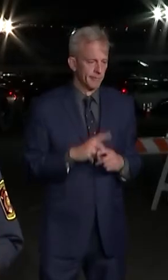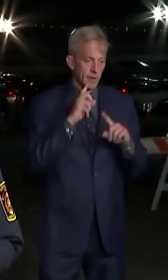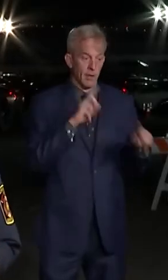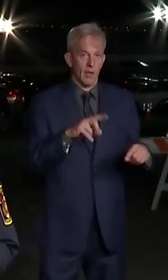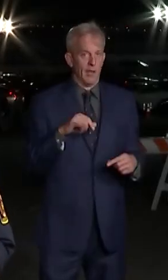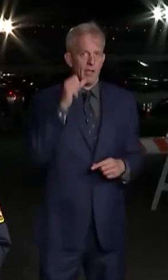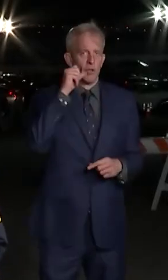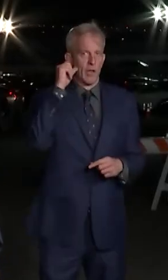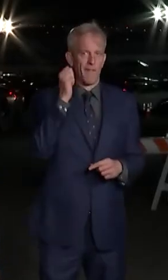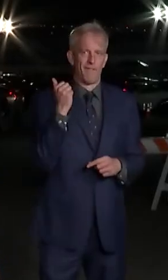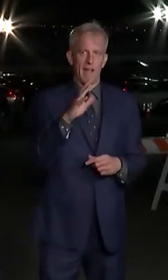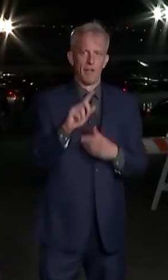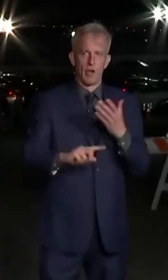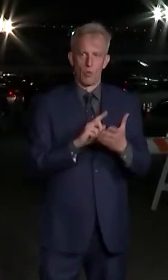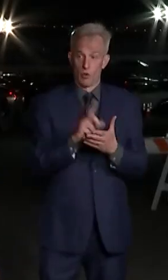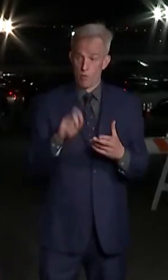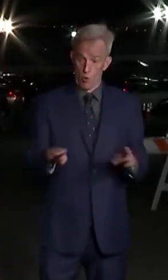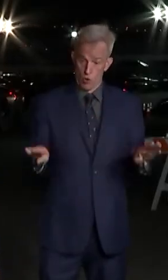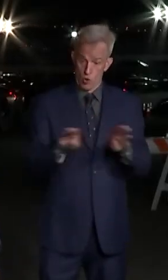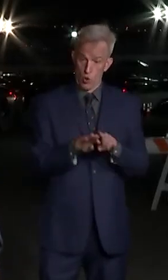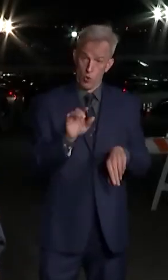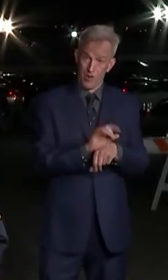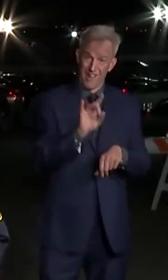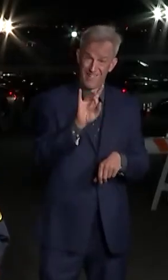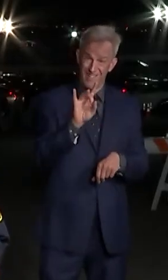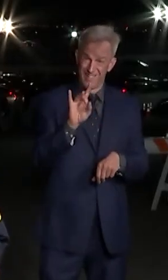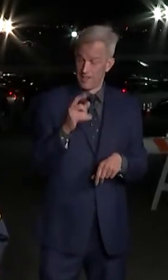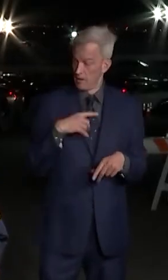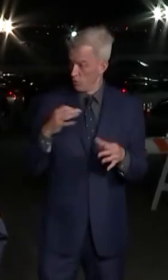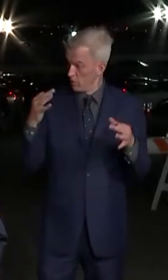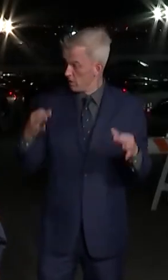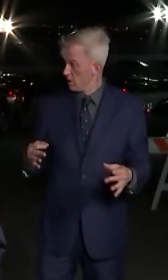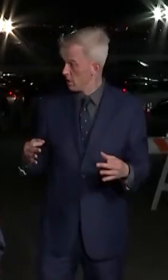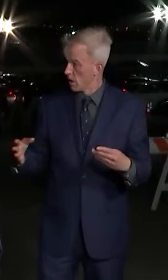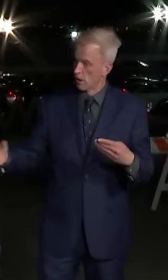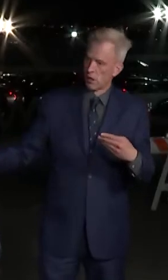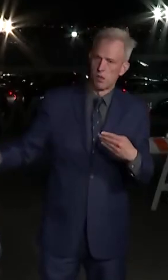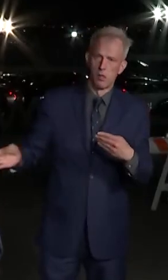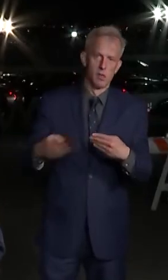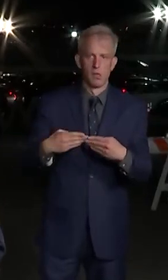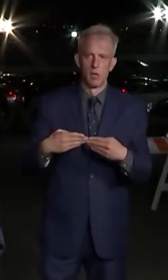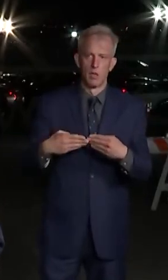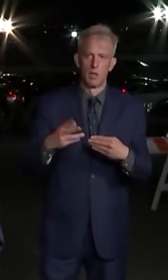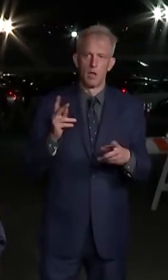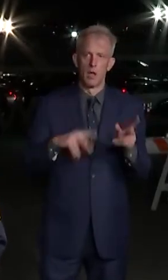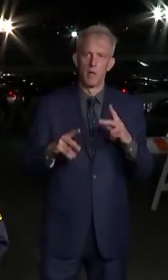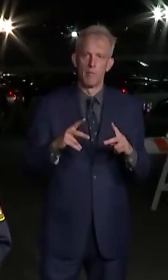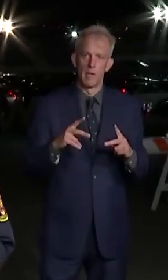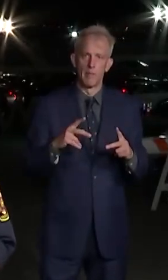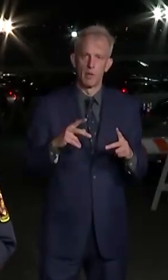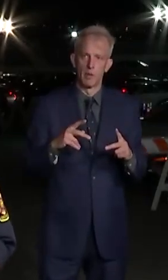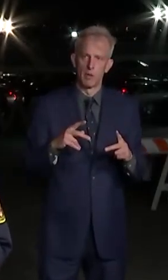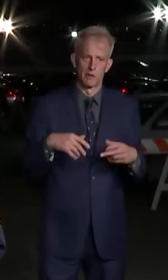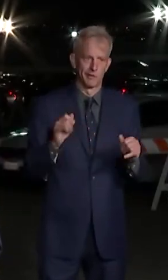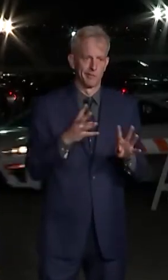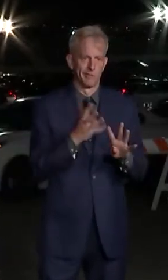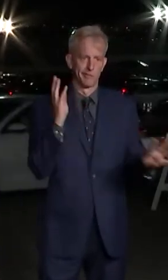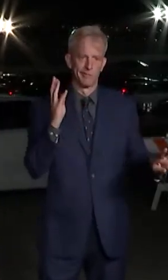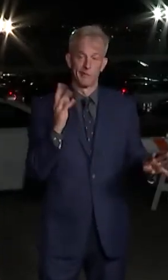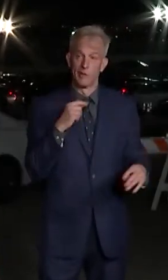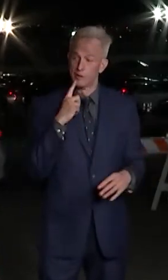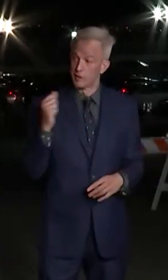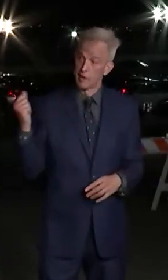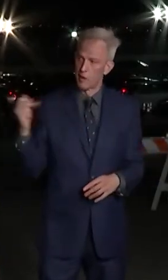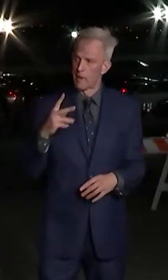15-hour day, and we were supposed to close at 8. We had to make a decision. Do we close the gates as people were still lined up down to the freeway both directions and say, come back